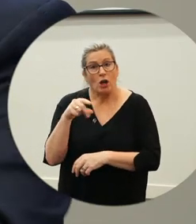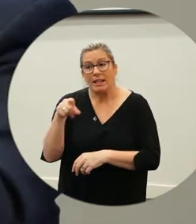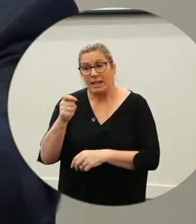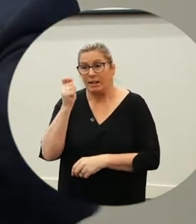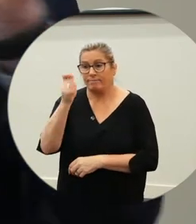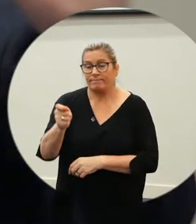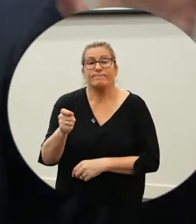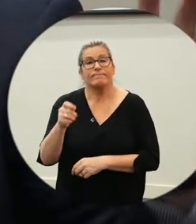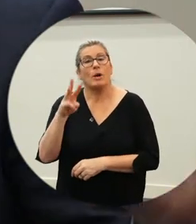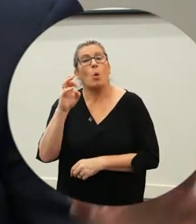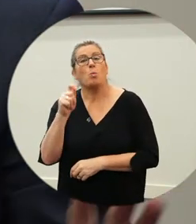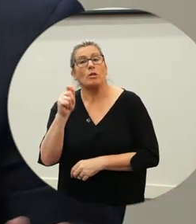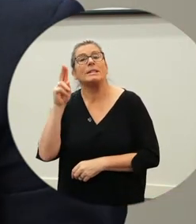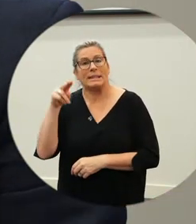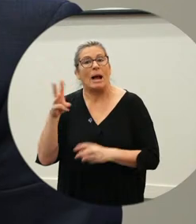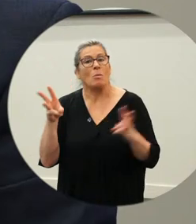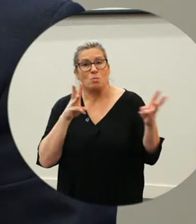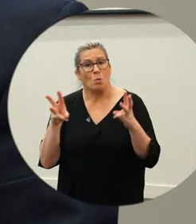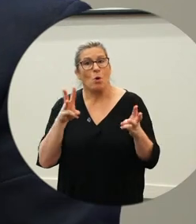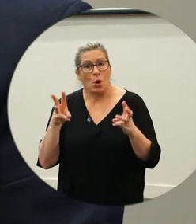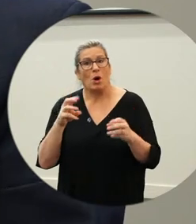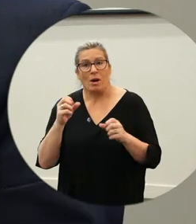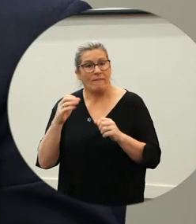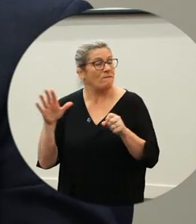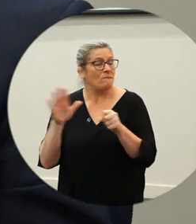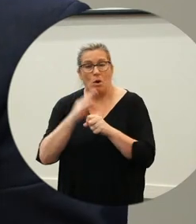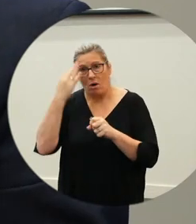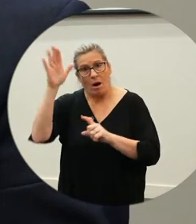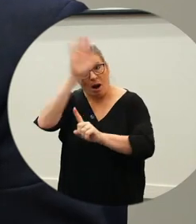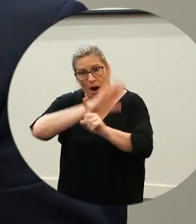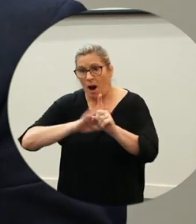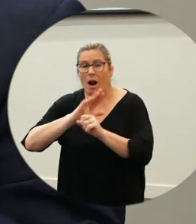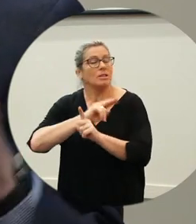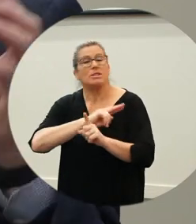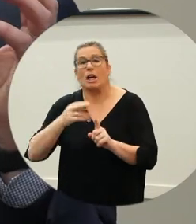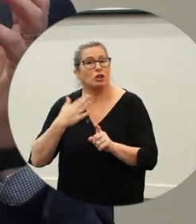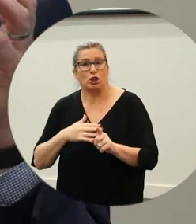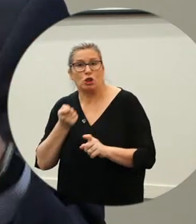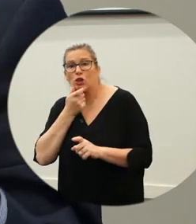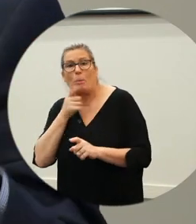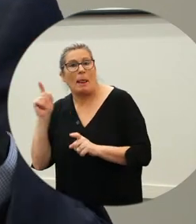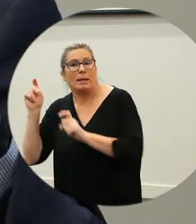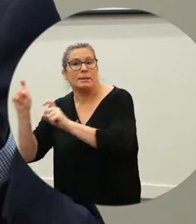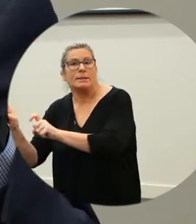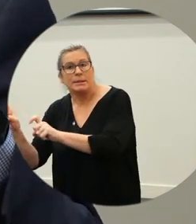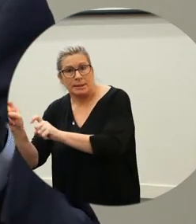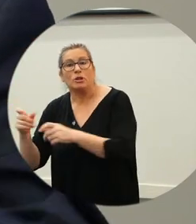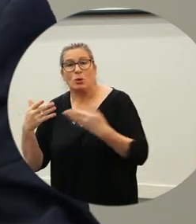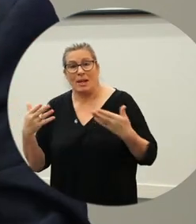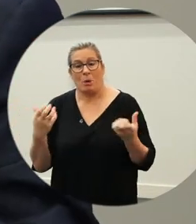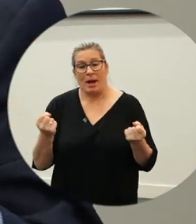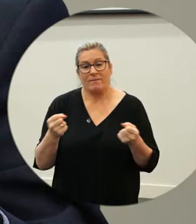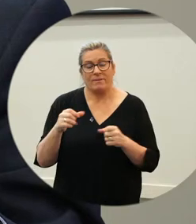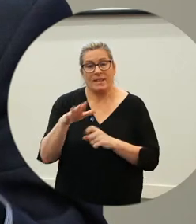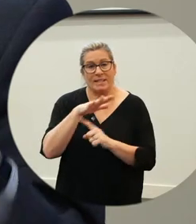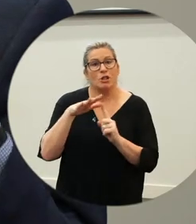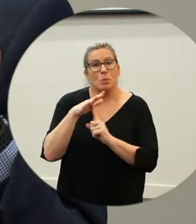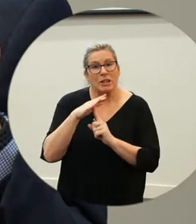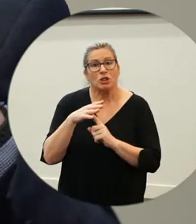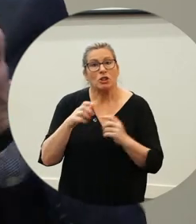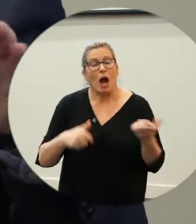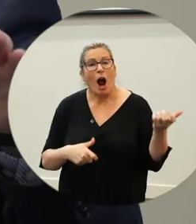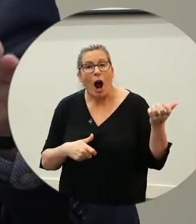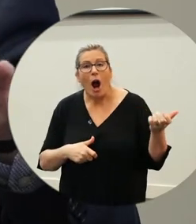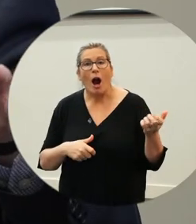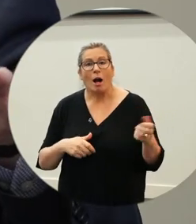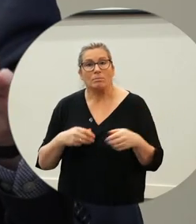operate all over the state, not just in Dublin. So now you had a situation where armed guards, detectives,